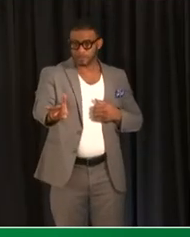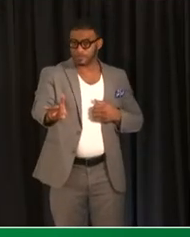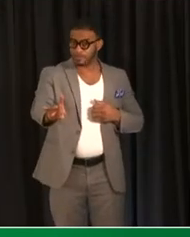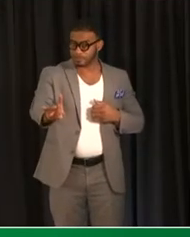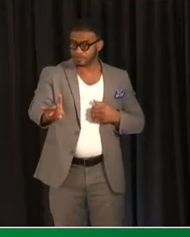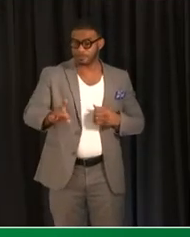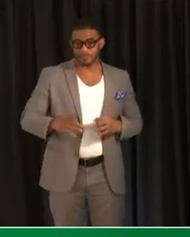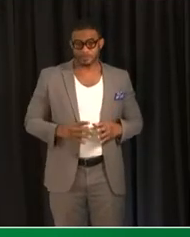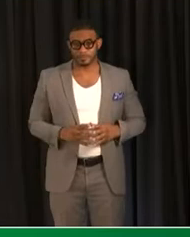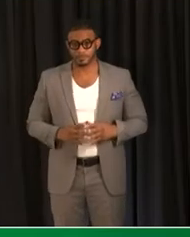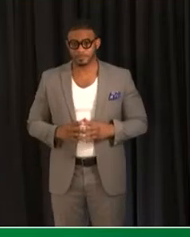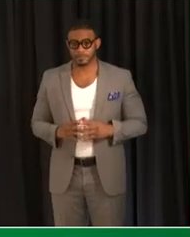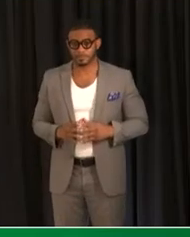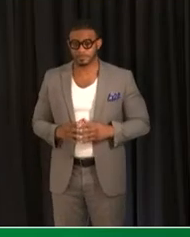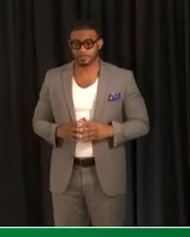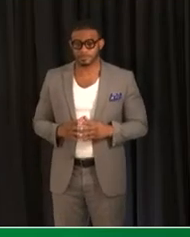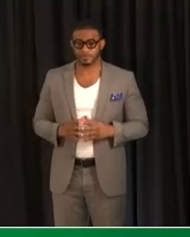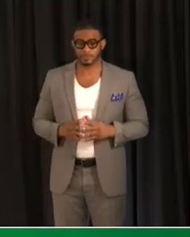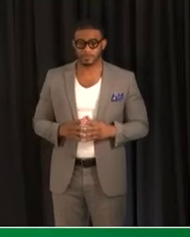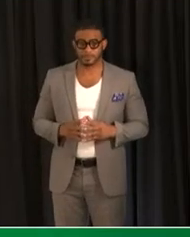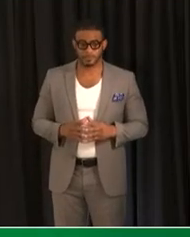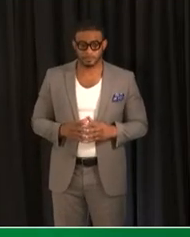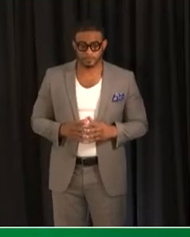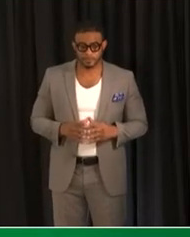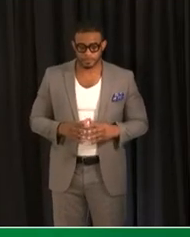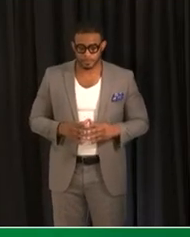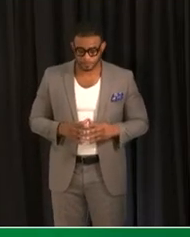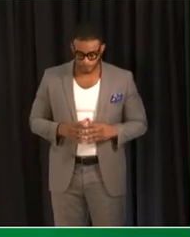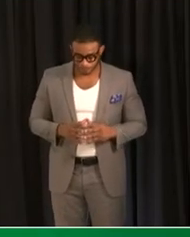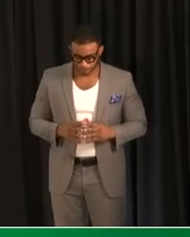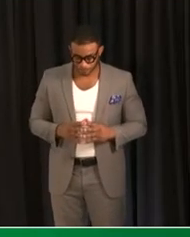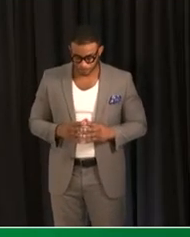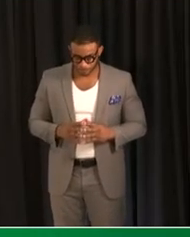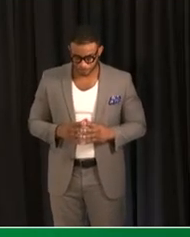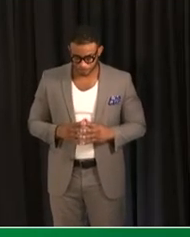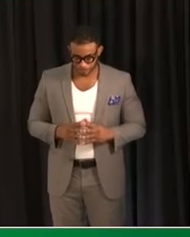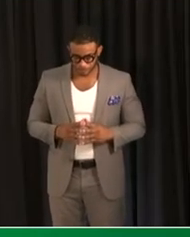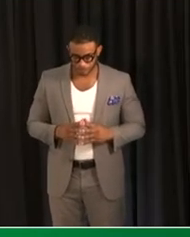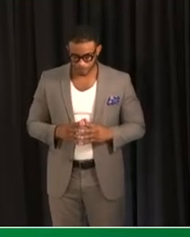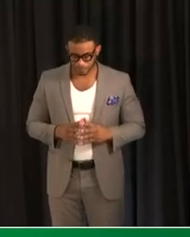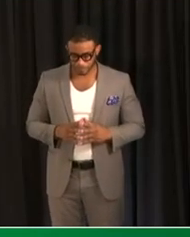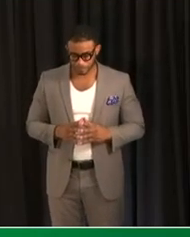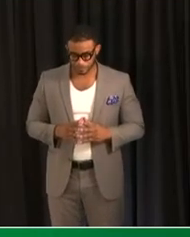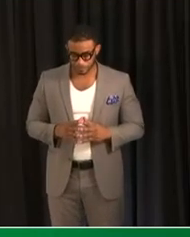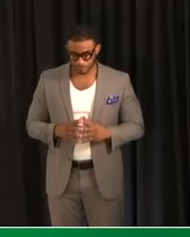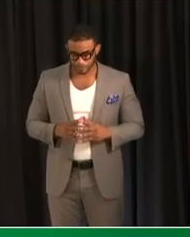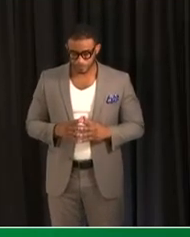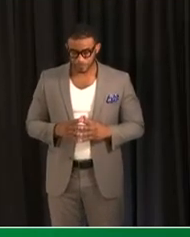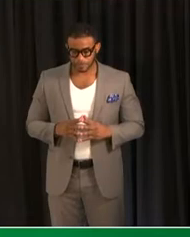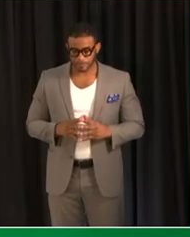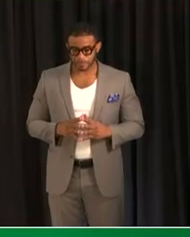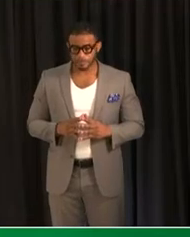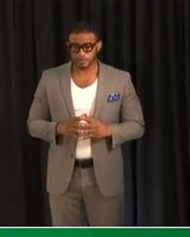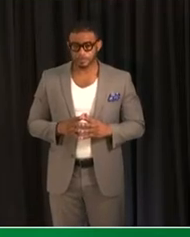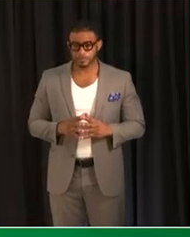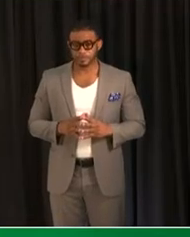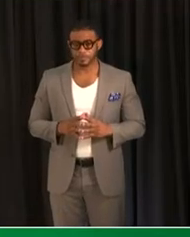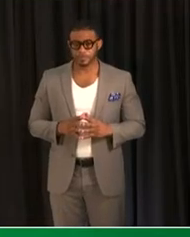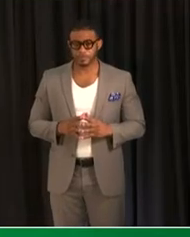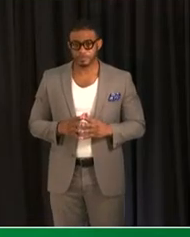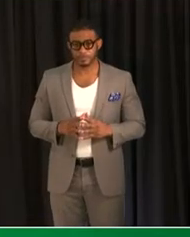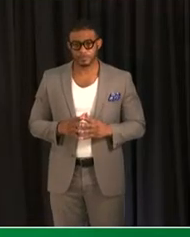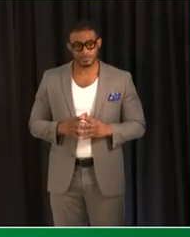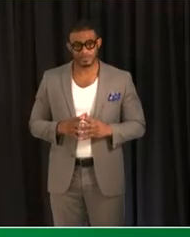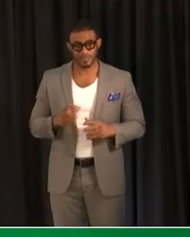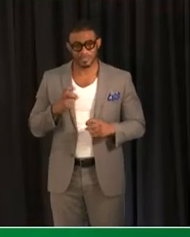mí verla que ella bajaba con guantes, con mascarilla y que a tomar las cosas y que yo no podía ni tocarle su mano ni